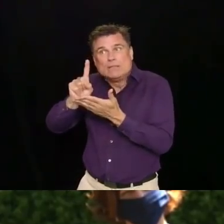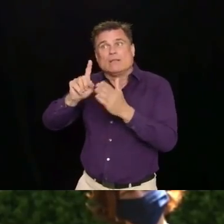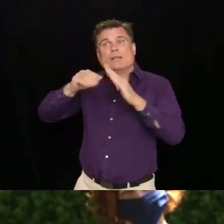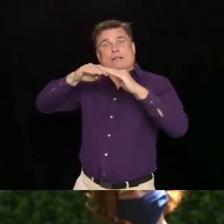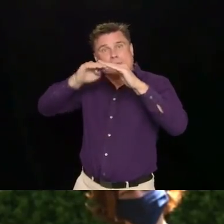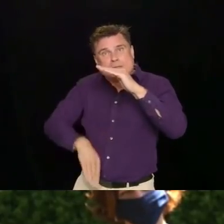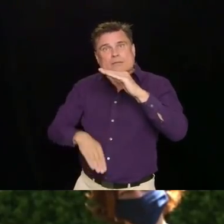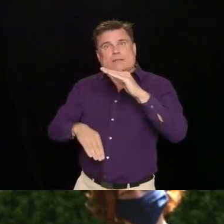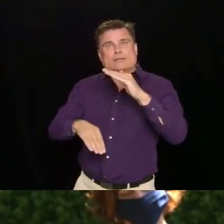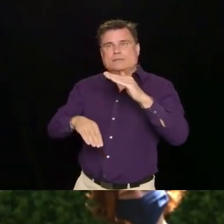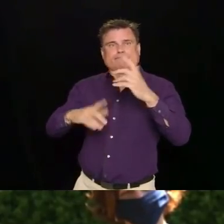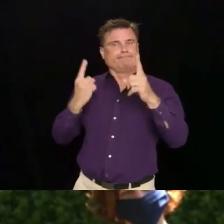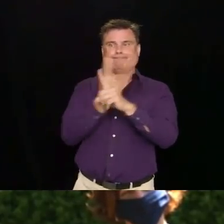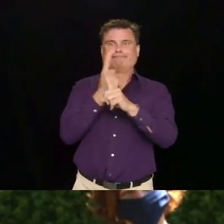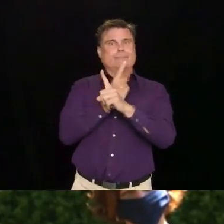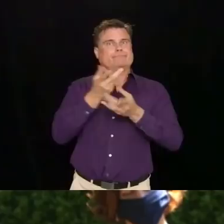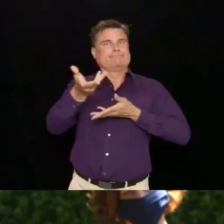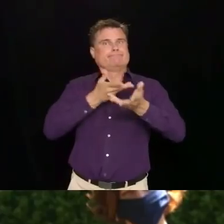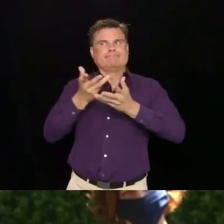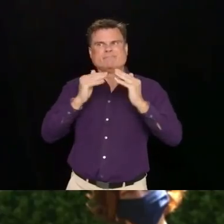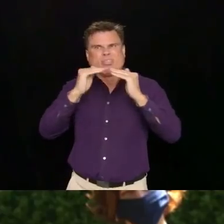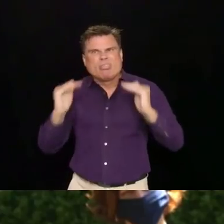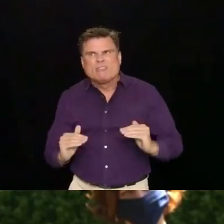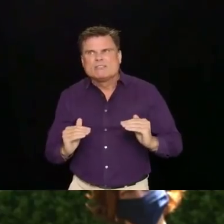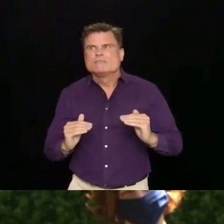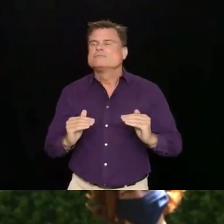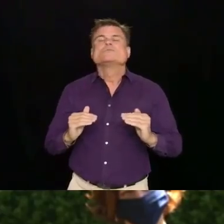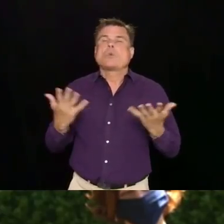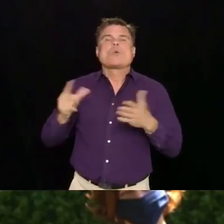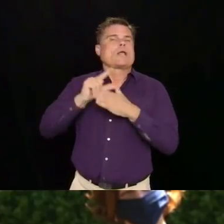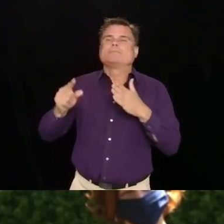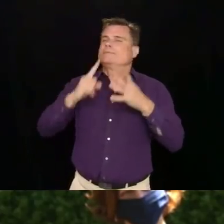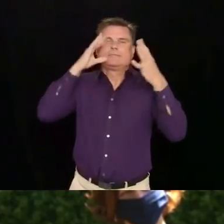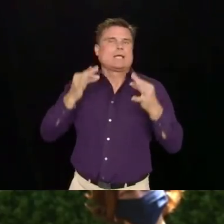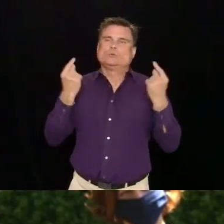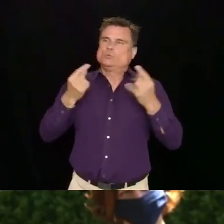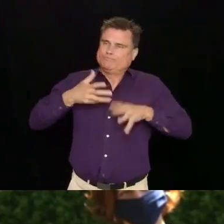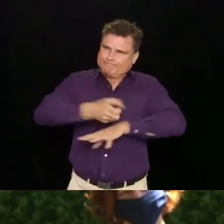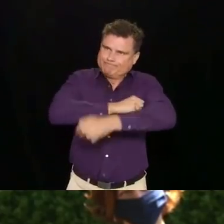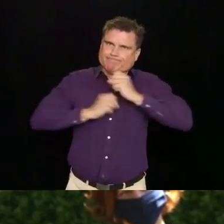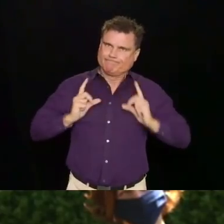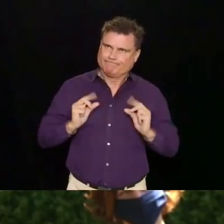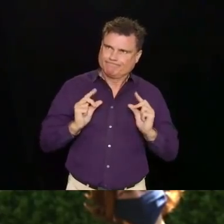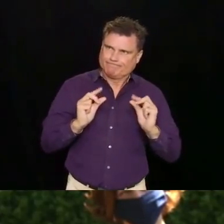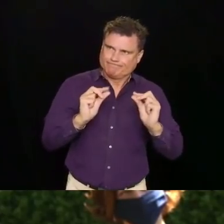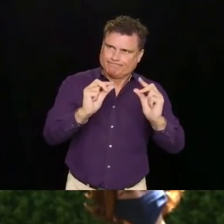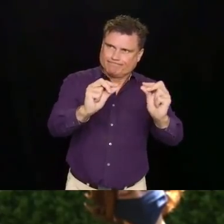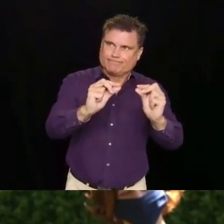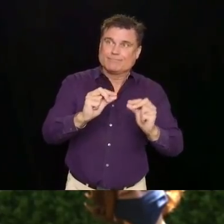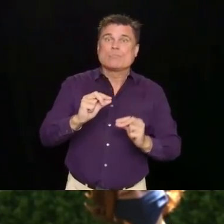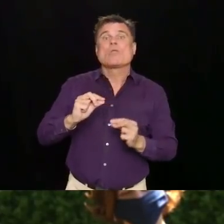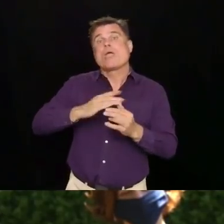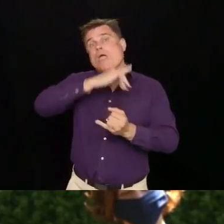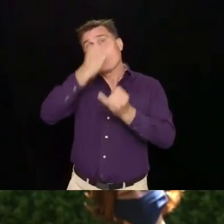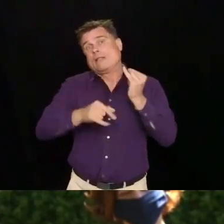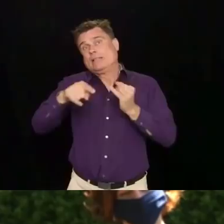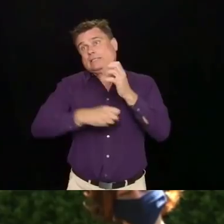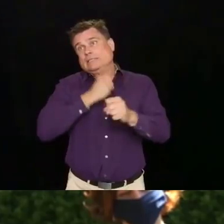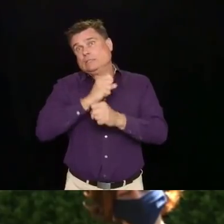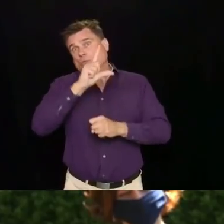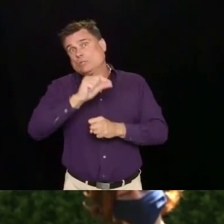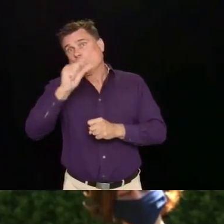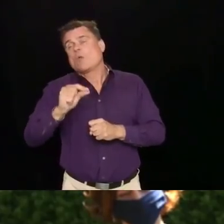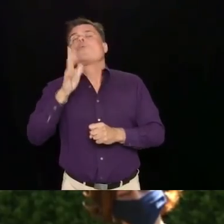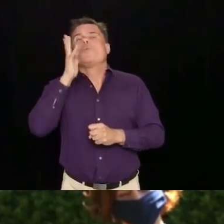care standard. And we've taken action to correct that. So at the end of this year, the provincial average will meet the